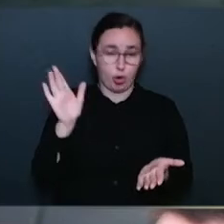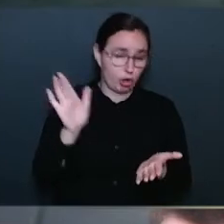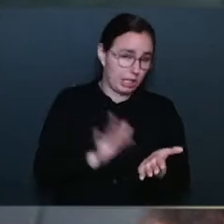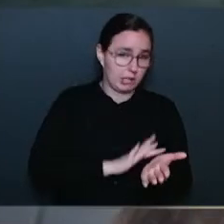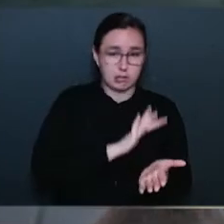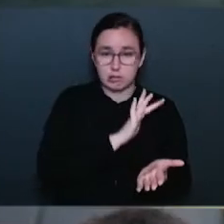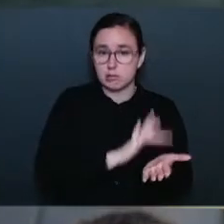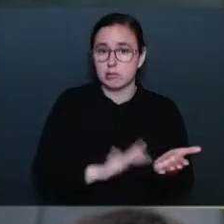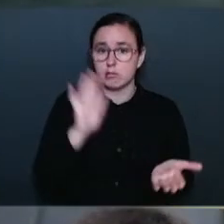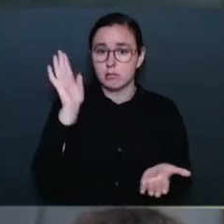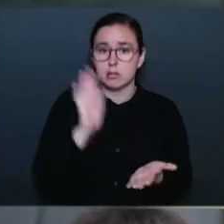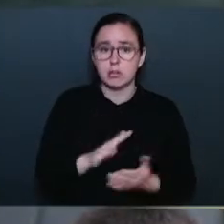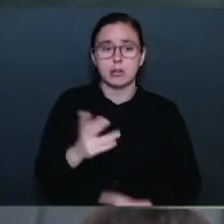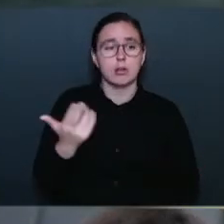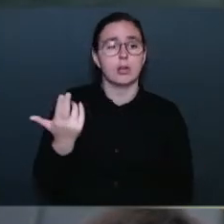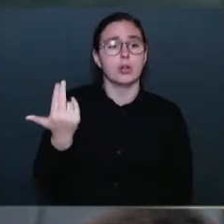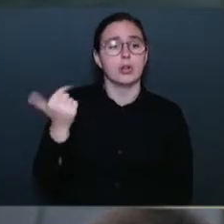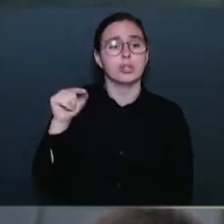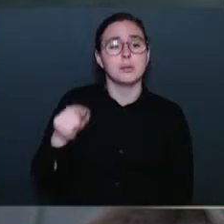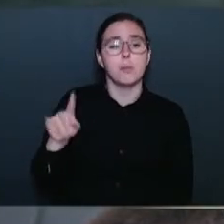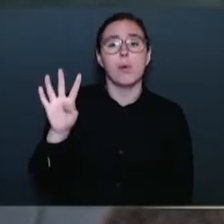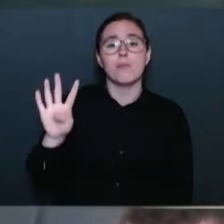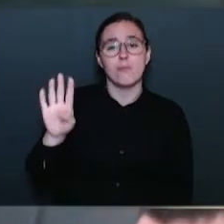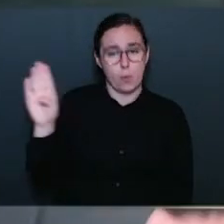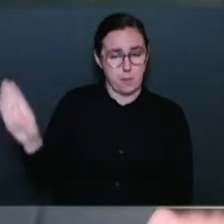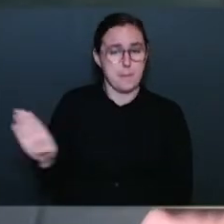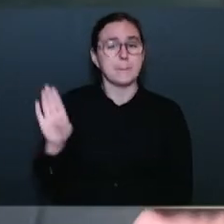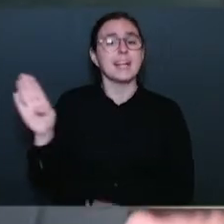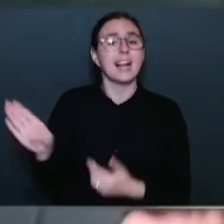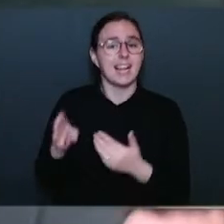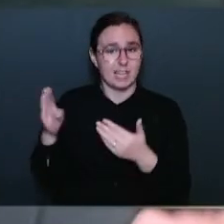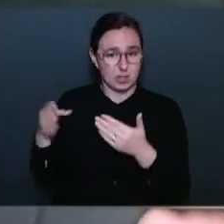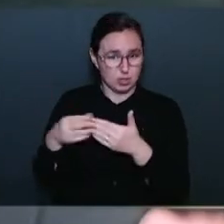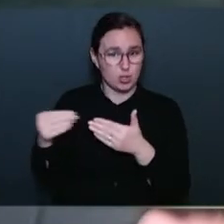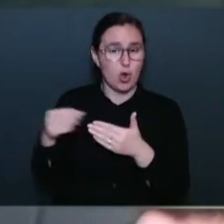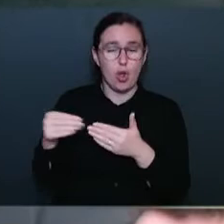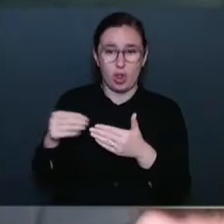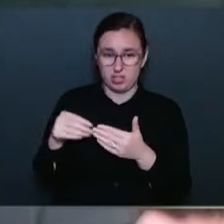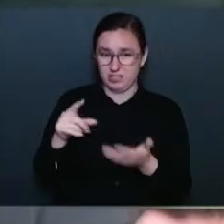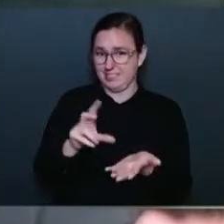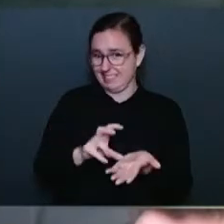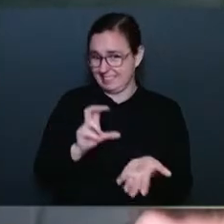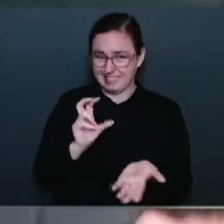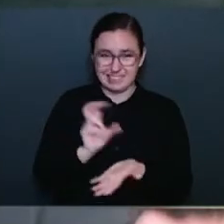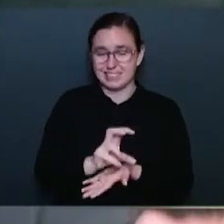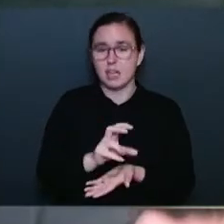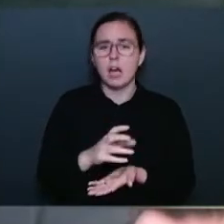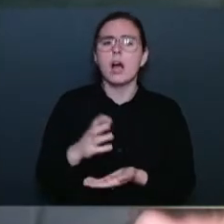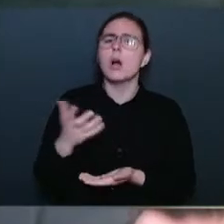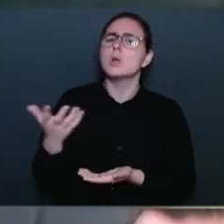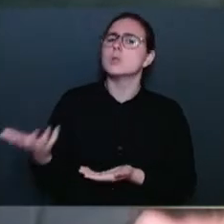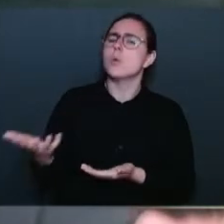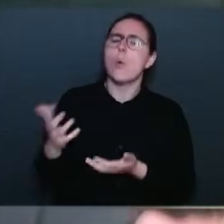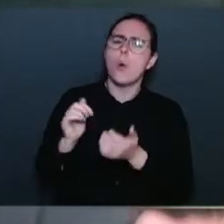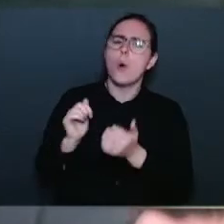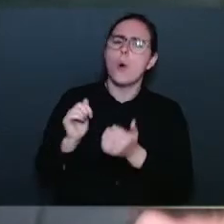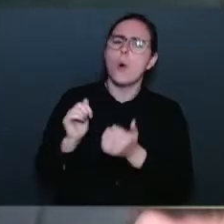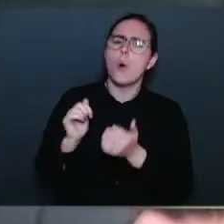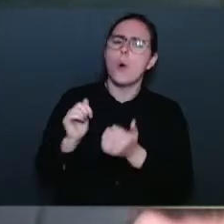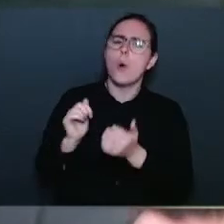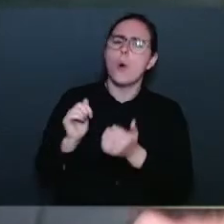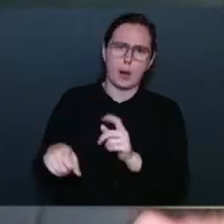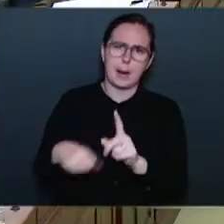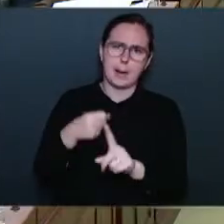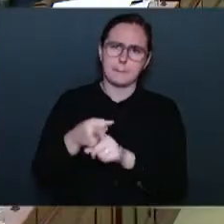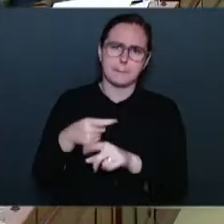annual interest payments has this debt repayments allow Alberta to save by not having to raise tax and deposit on the additional debt to